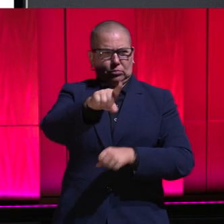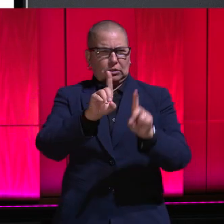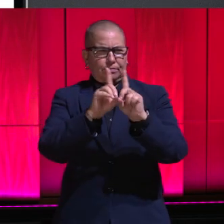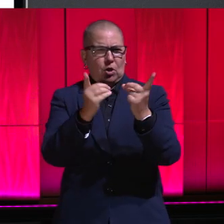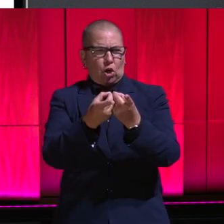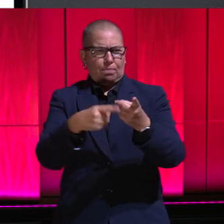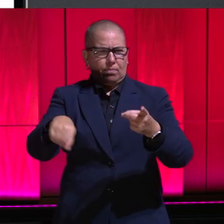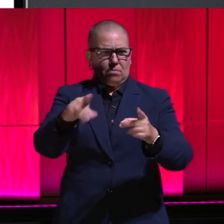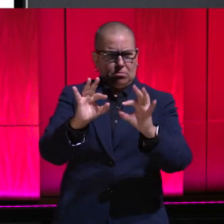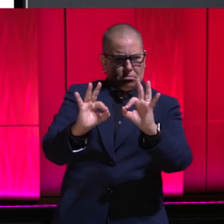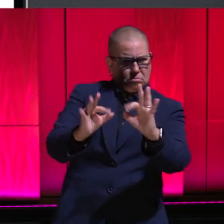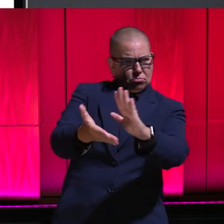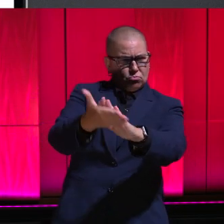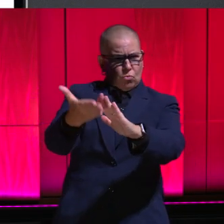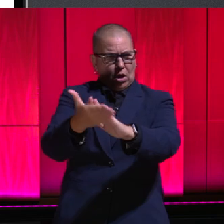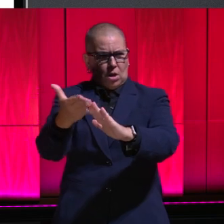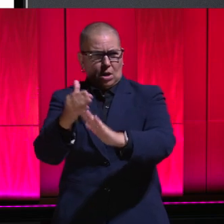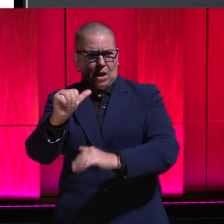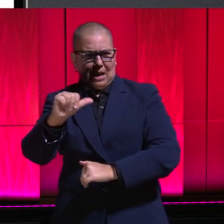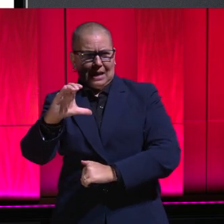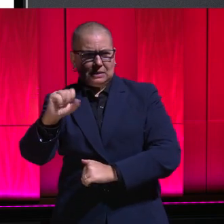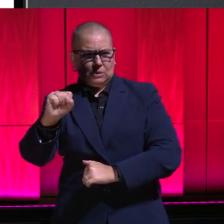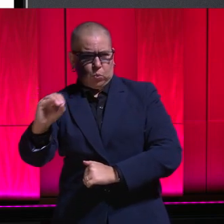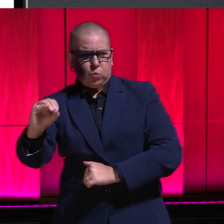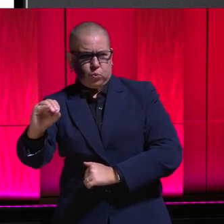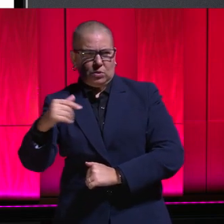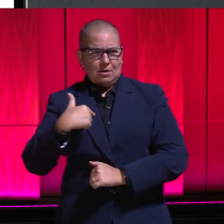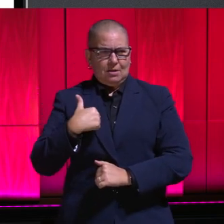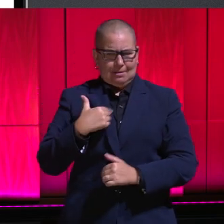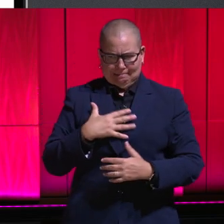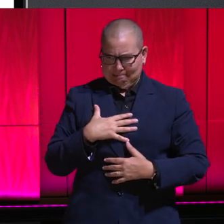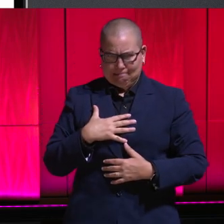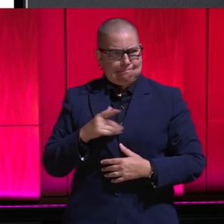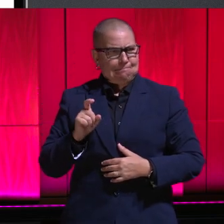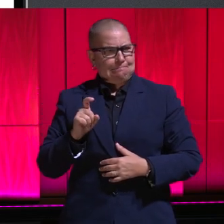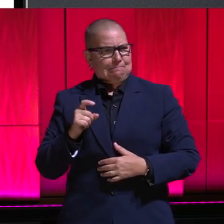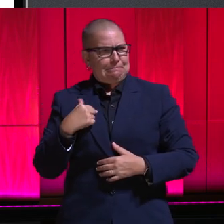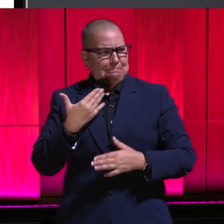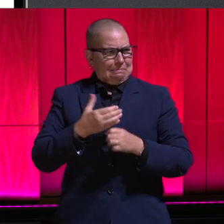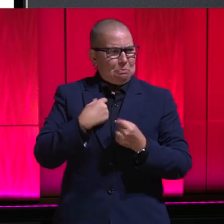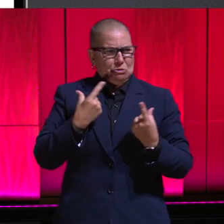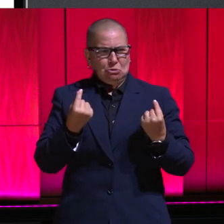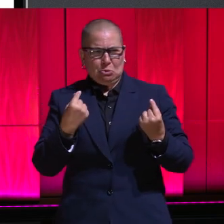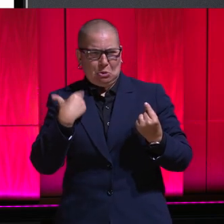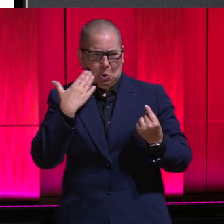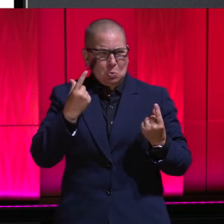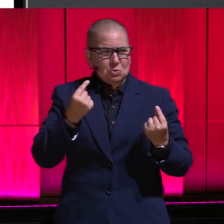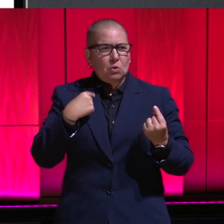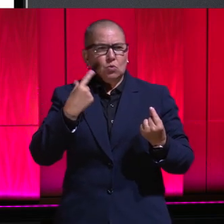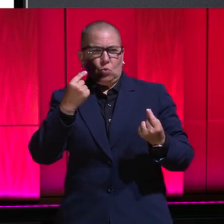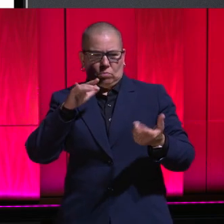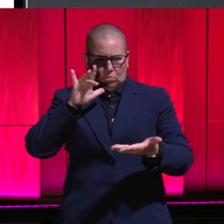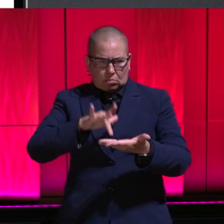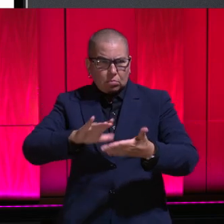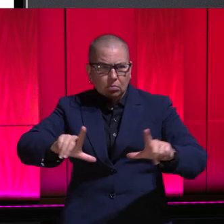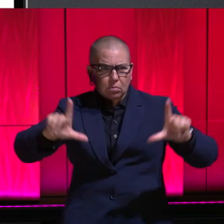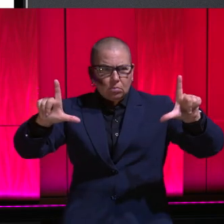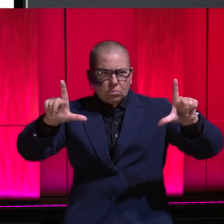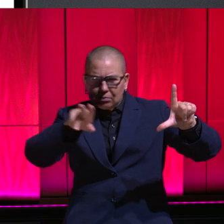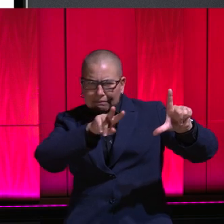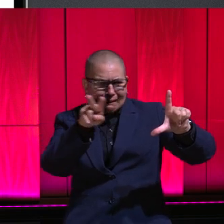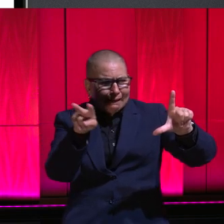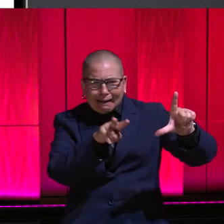little rusty in terms of how advanced searches work. So instead of having to dig into documentation or jump onto a forum or phone a